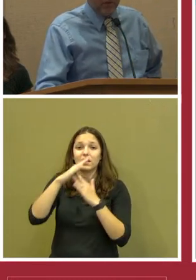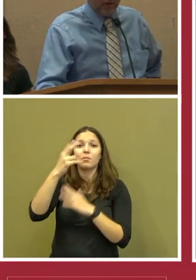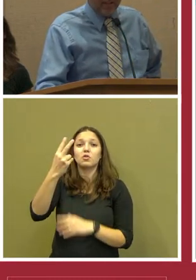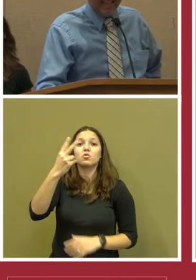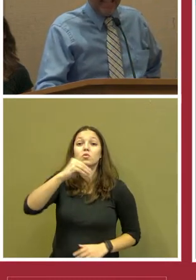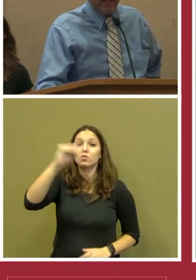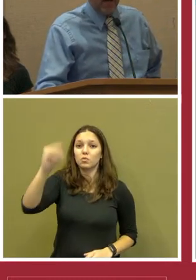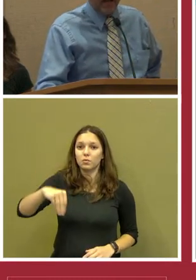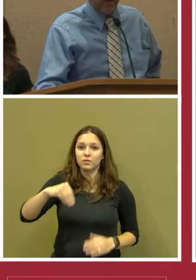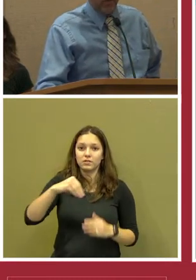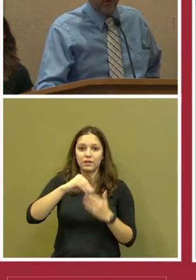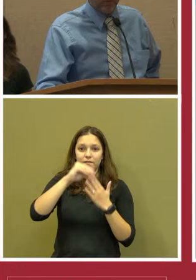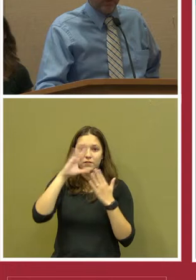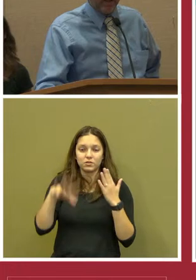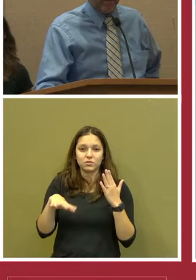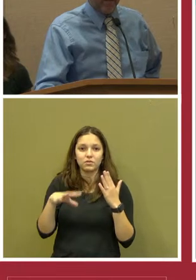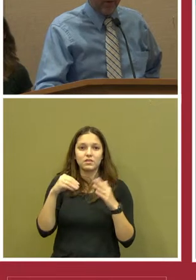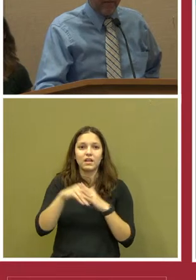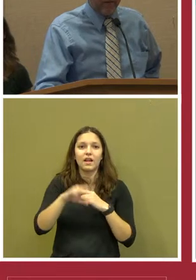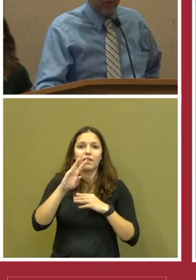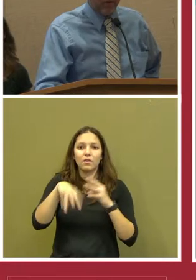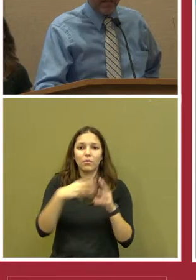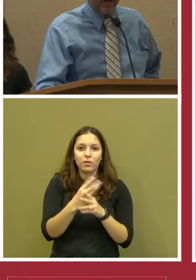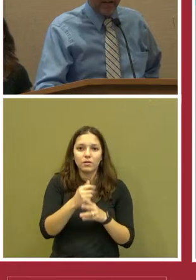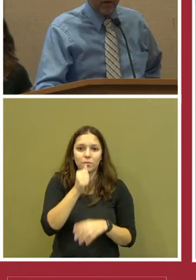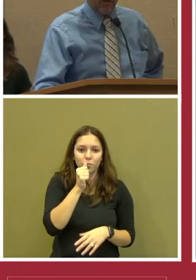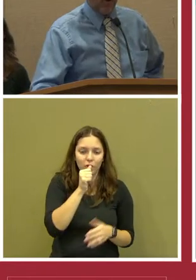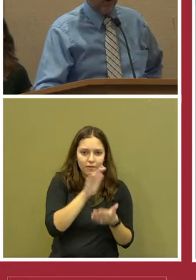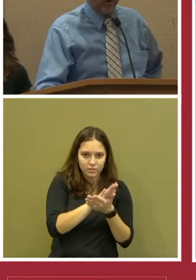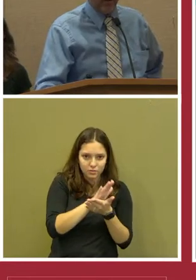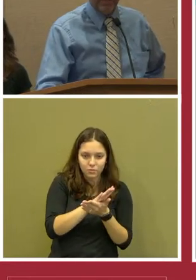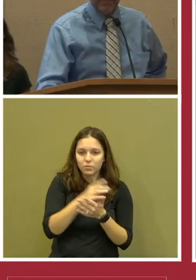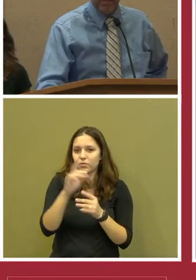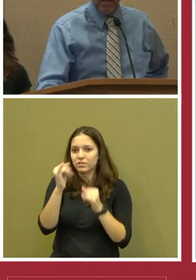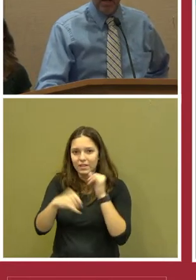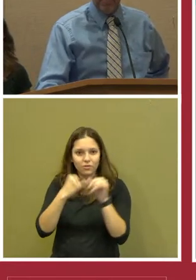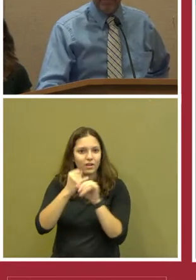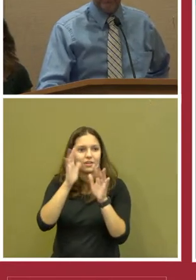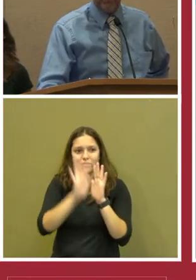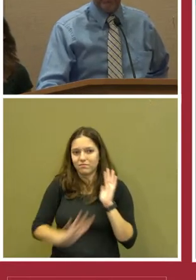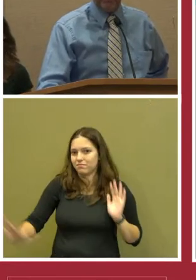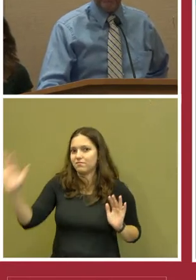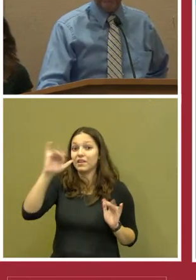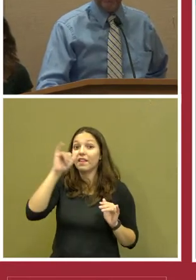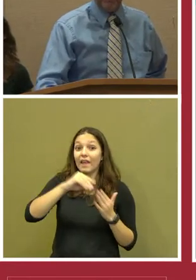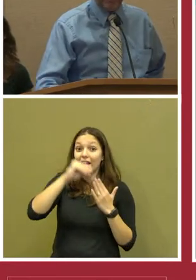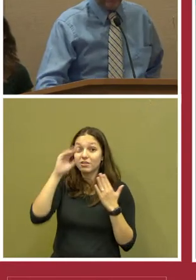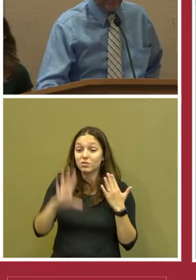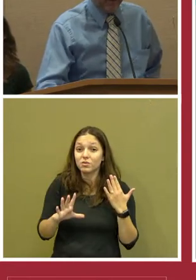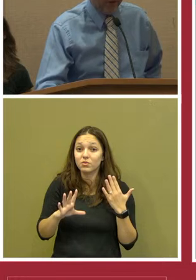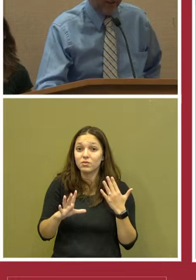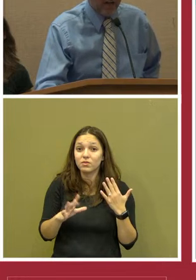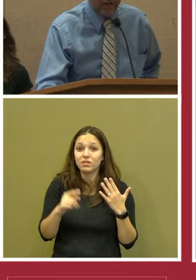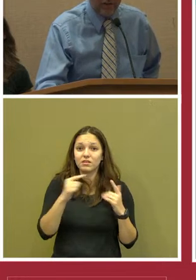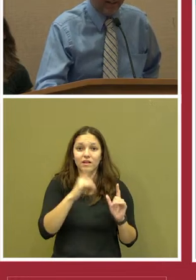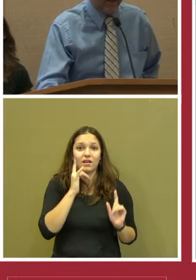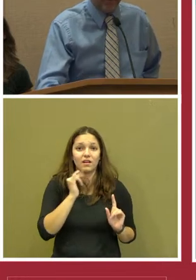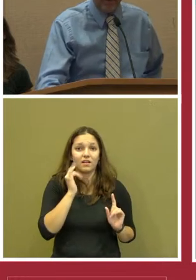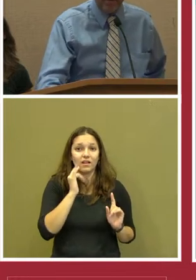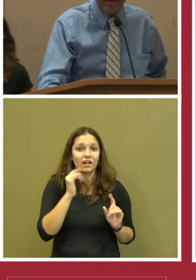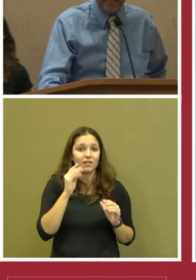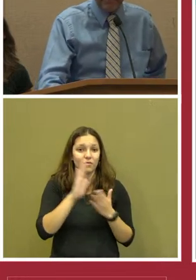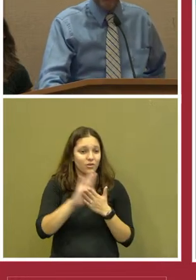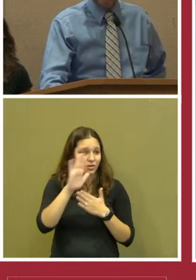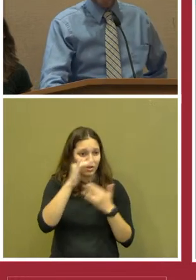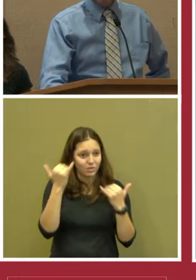of students in the entire world. We're talking about private schools, international, all over. That student is down in California in college right now,